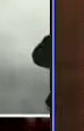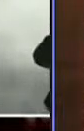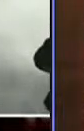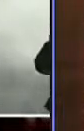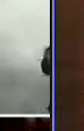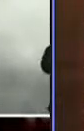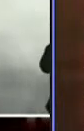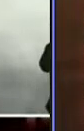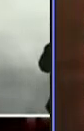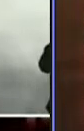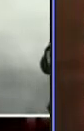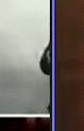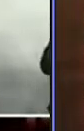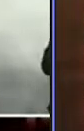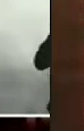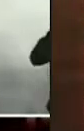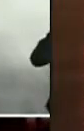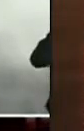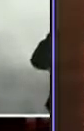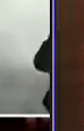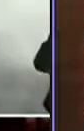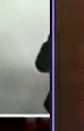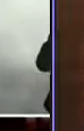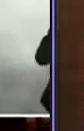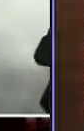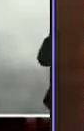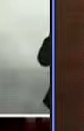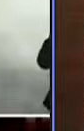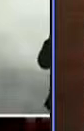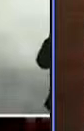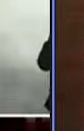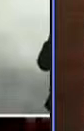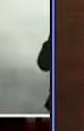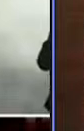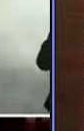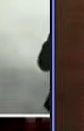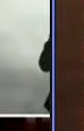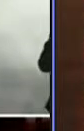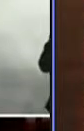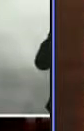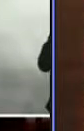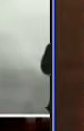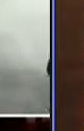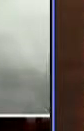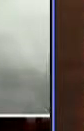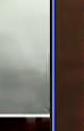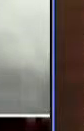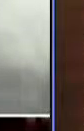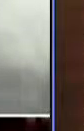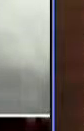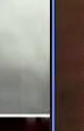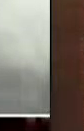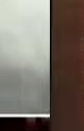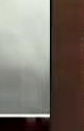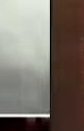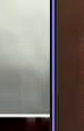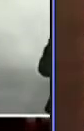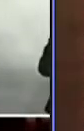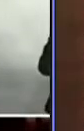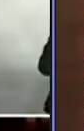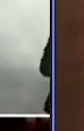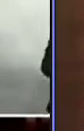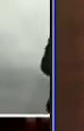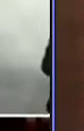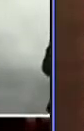think, on 95% recovery. And that requires us to pay tribute to those who were at the coalface in